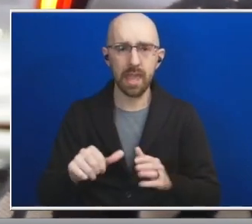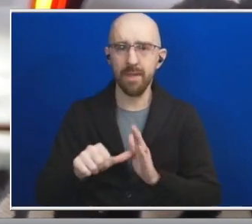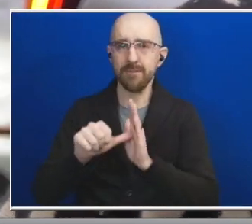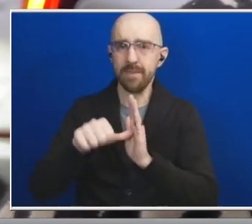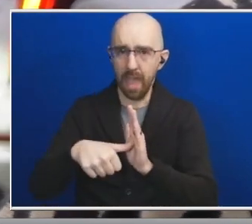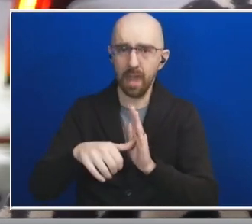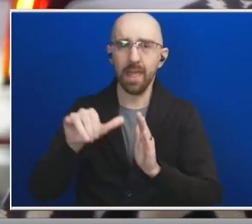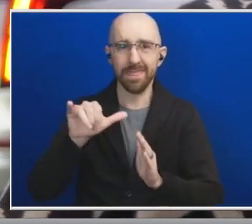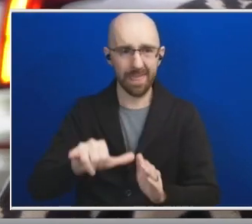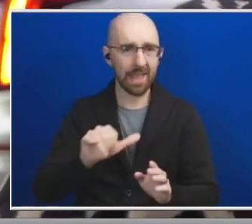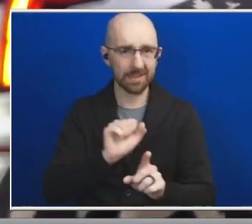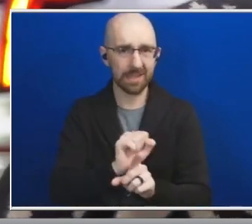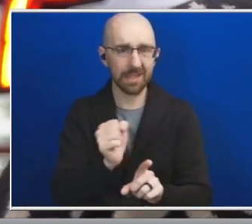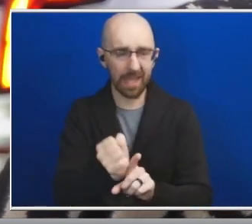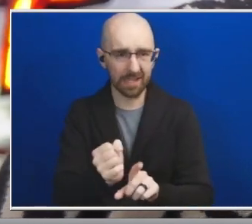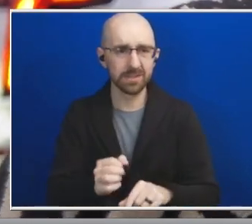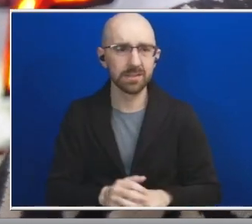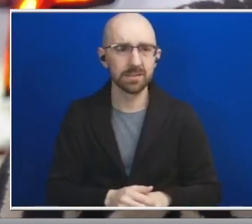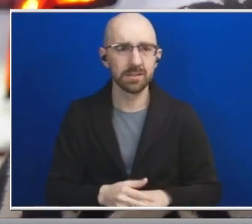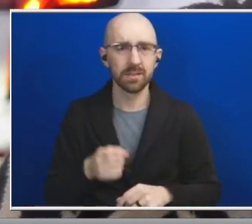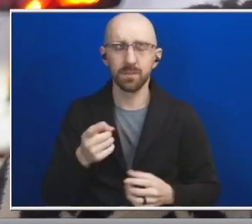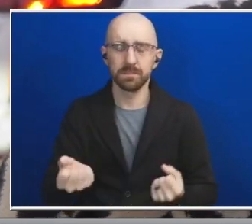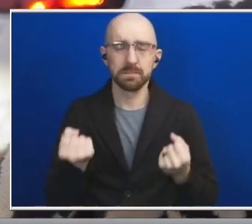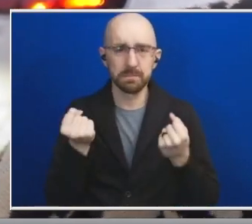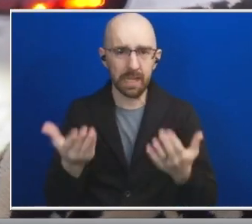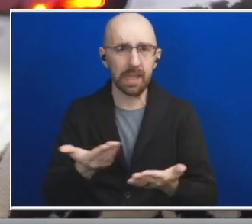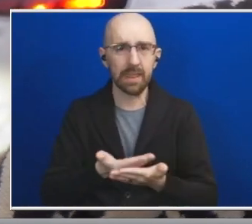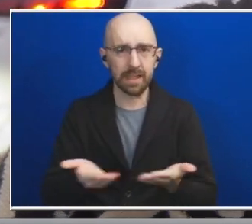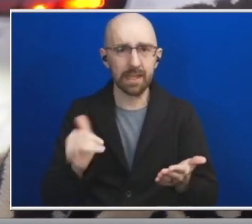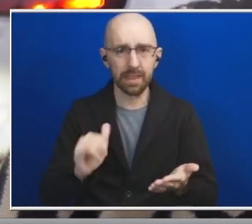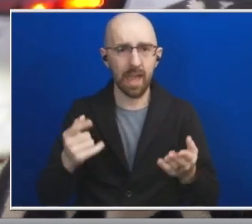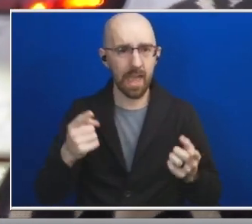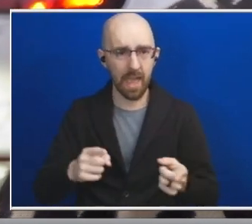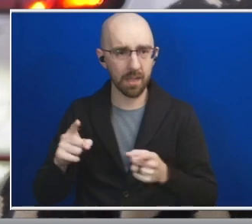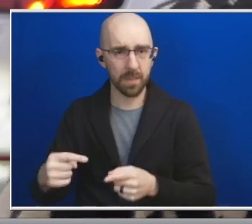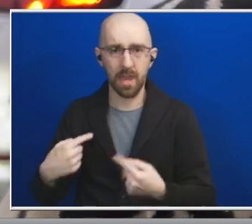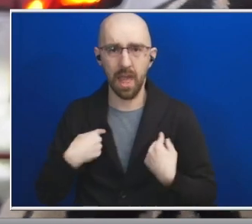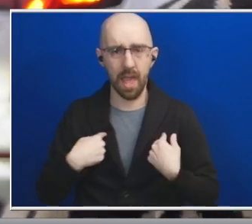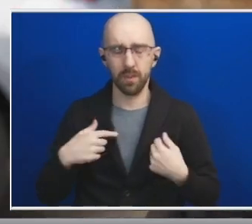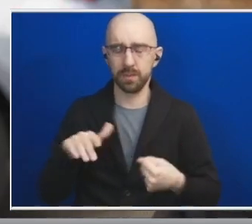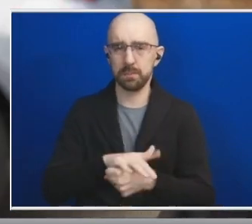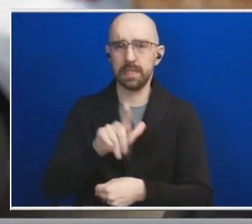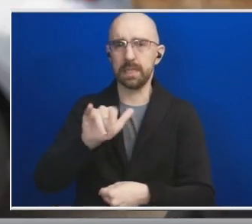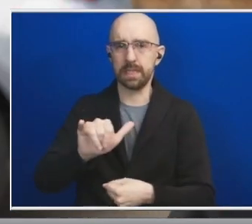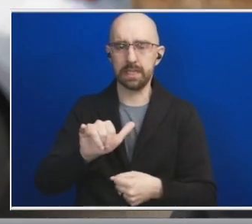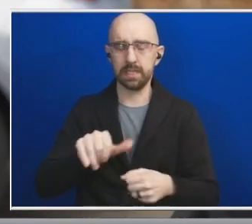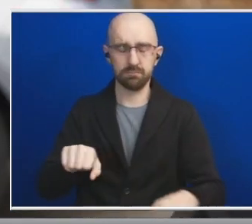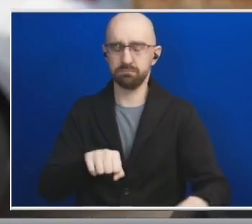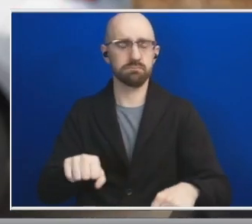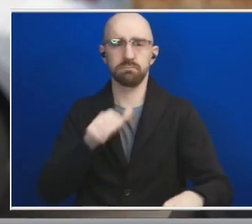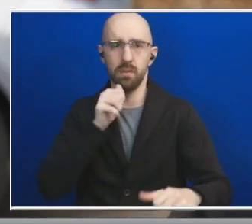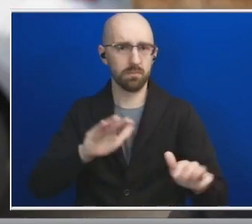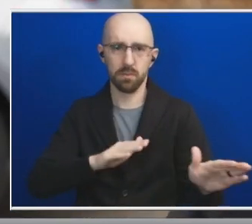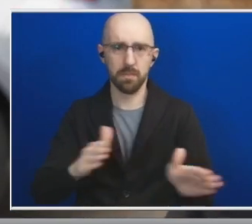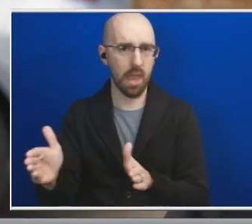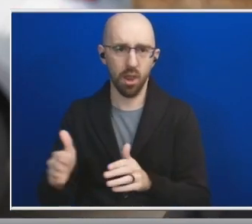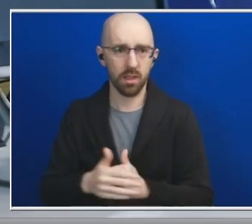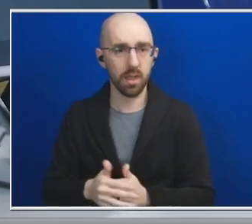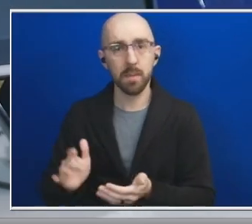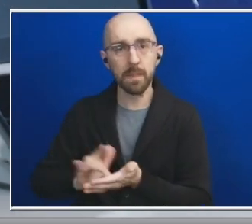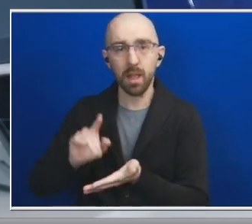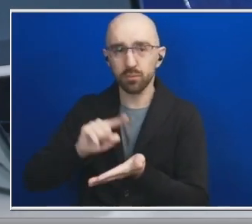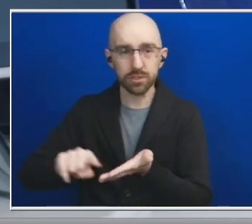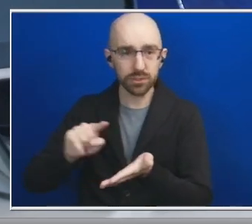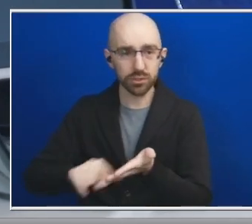case. There were so many things that happened that I was completely unprepared for. Medical research is done based